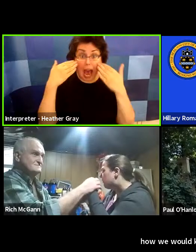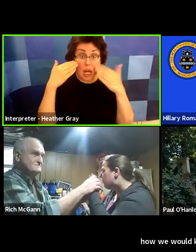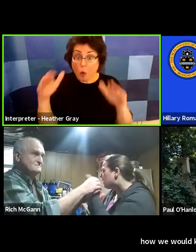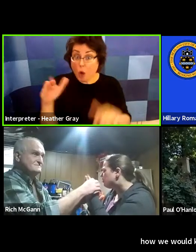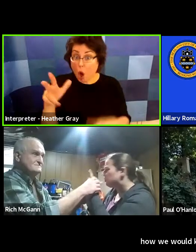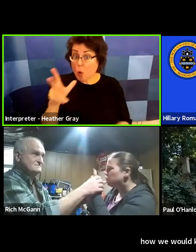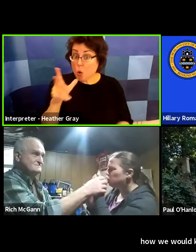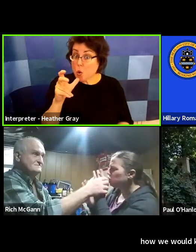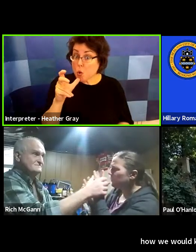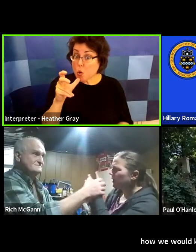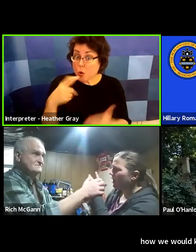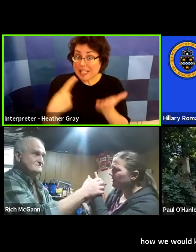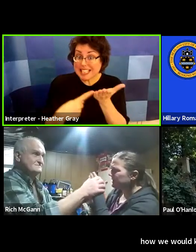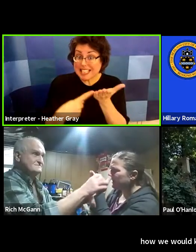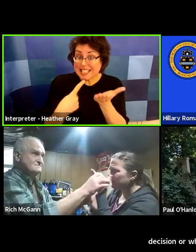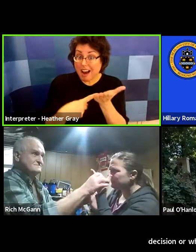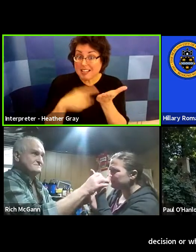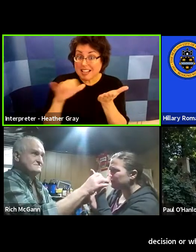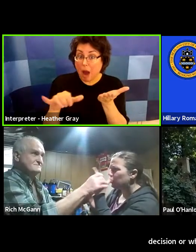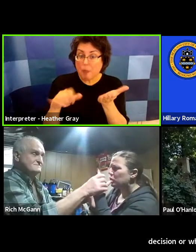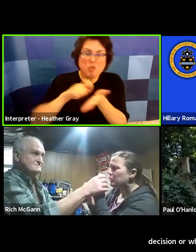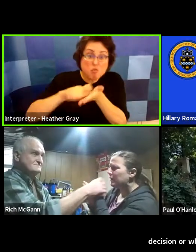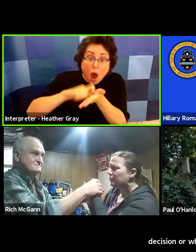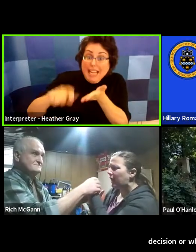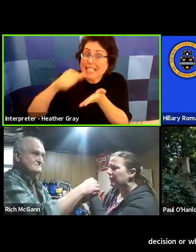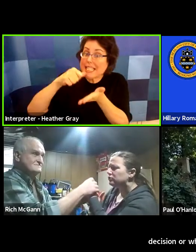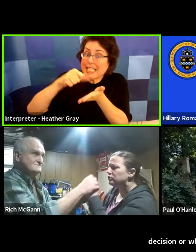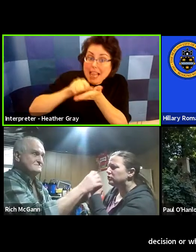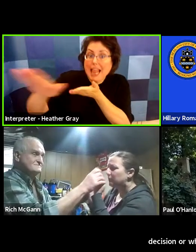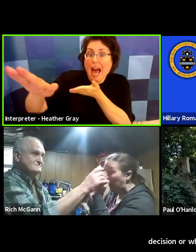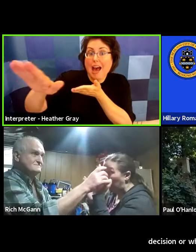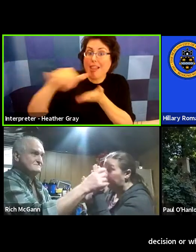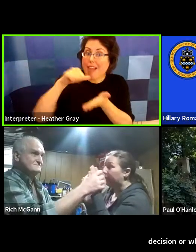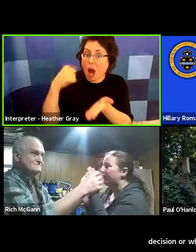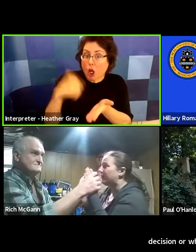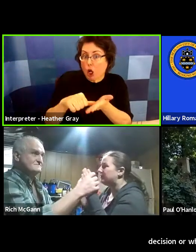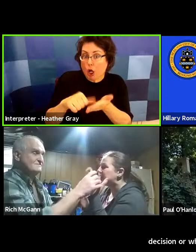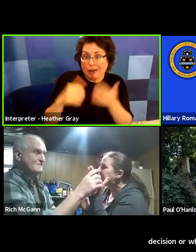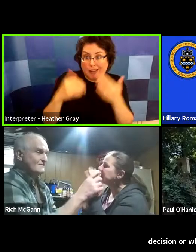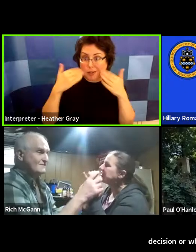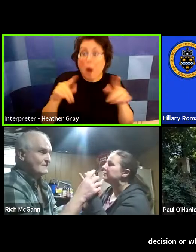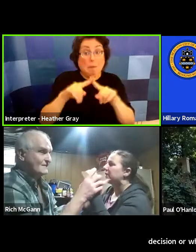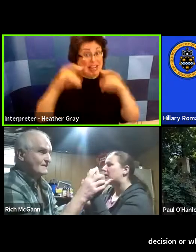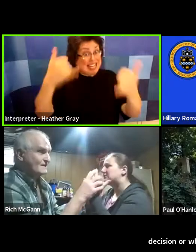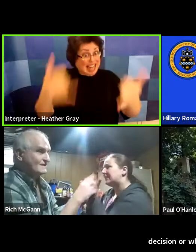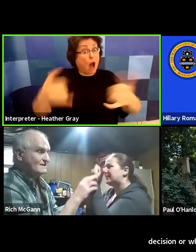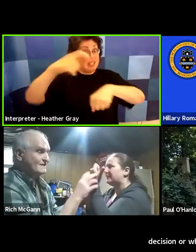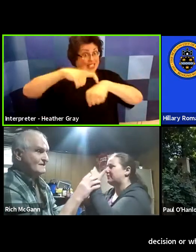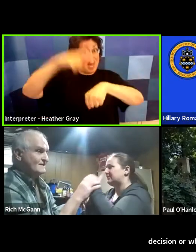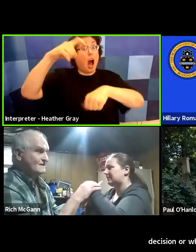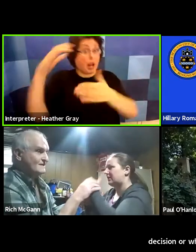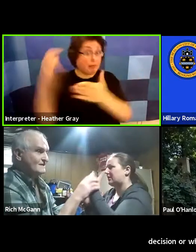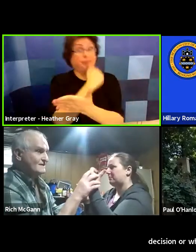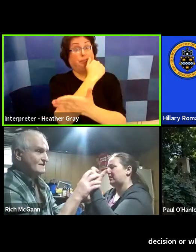of try to talk to or write to, but seems like the time.